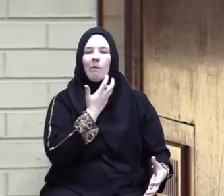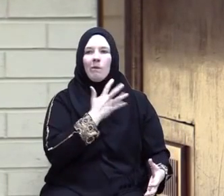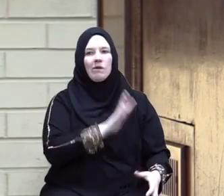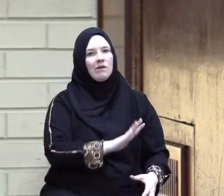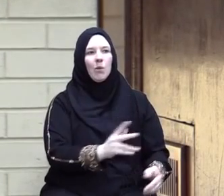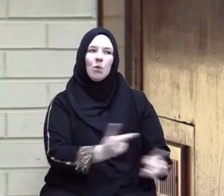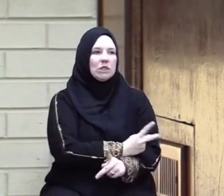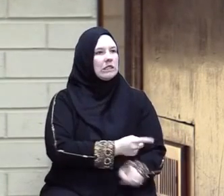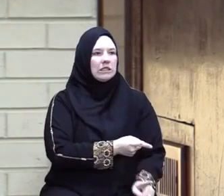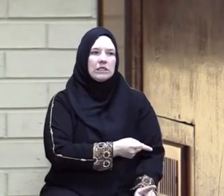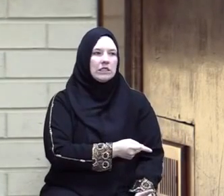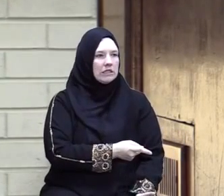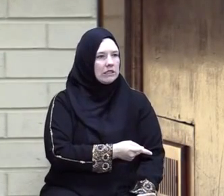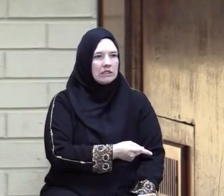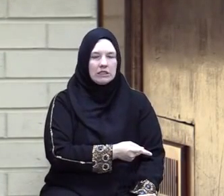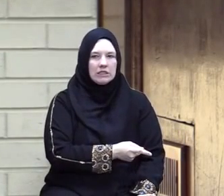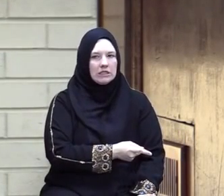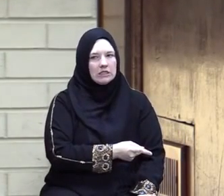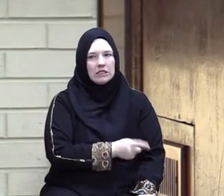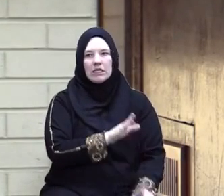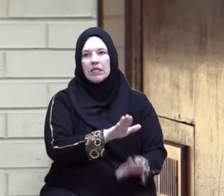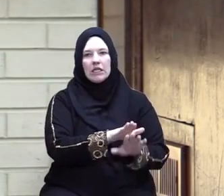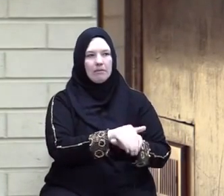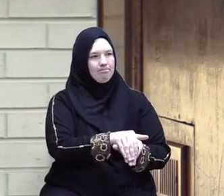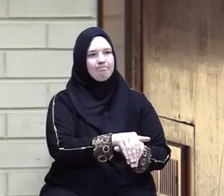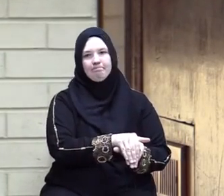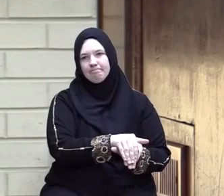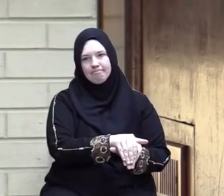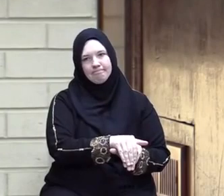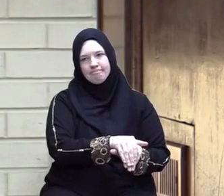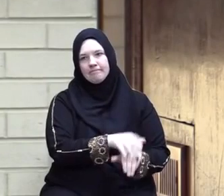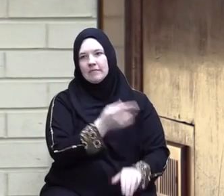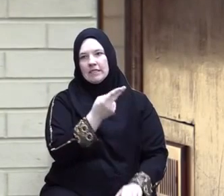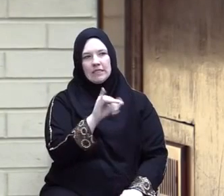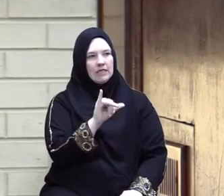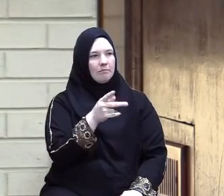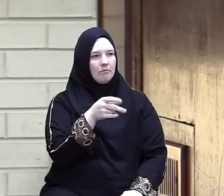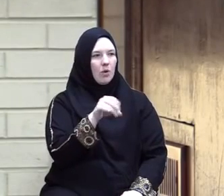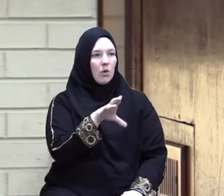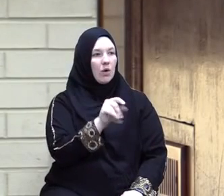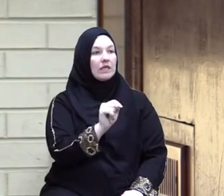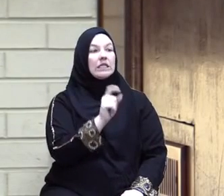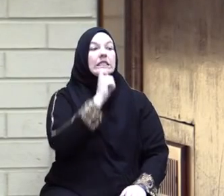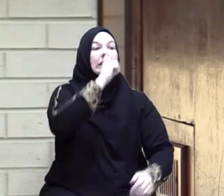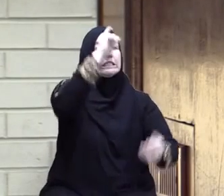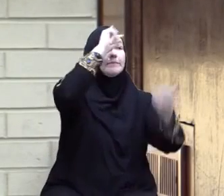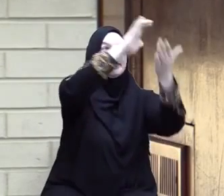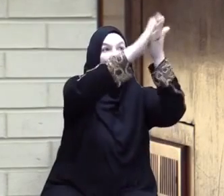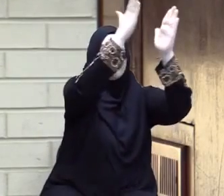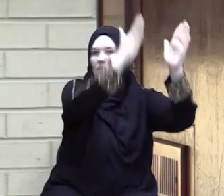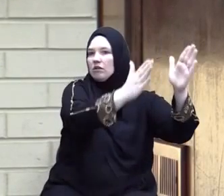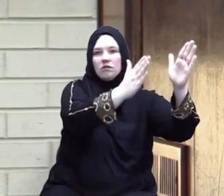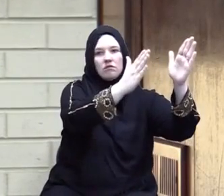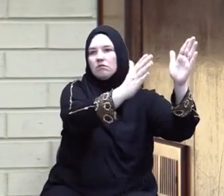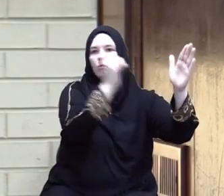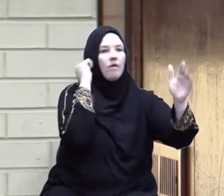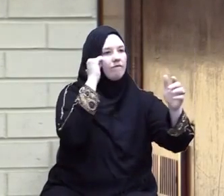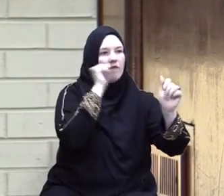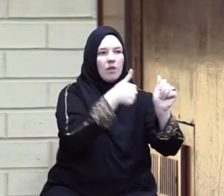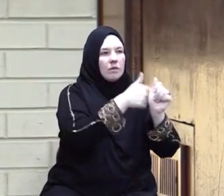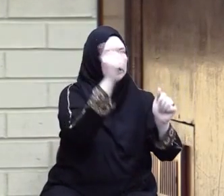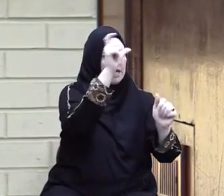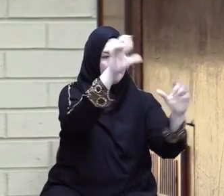And the Quran does not leave a space between the disbelievers and the hypocrites because they are a subset, as we mentioned